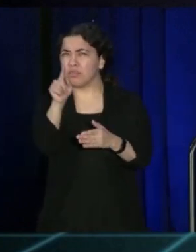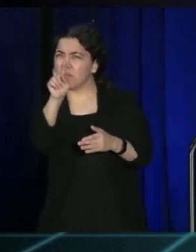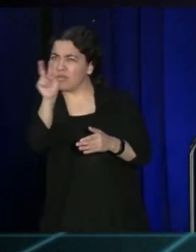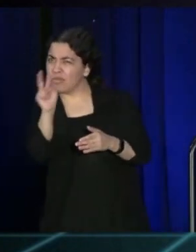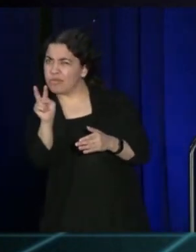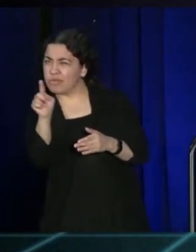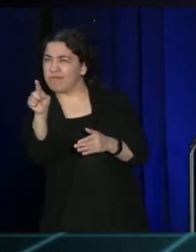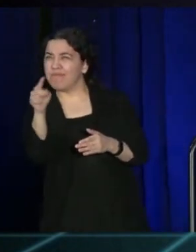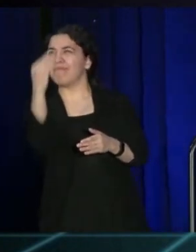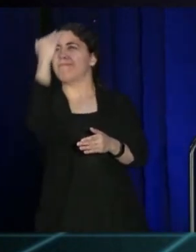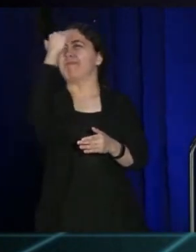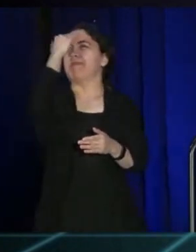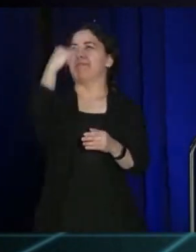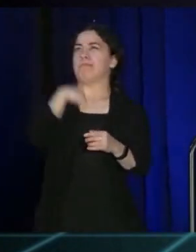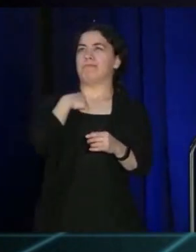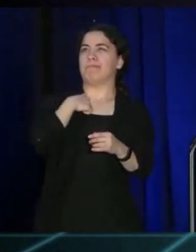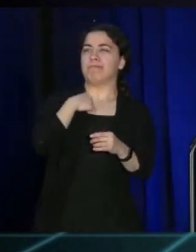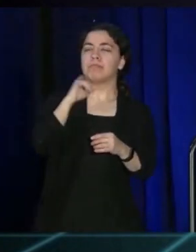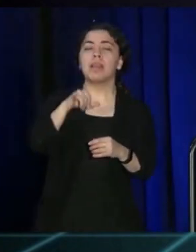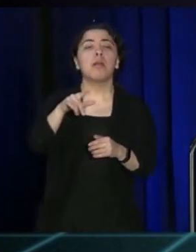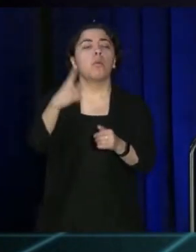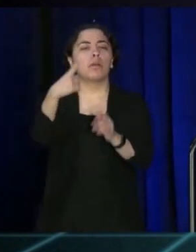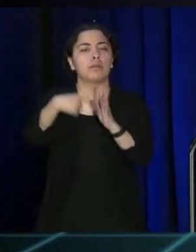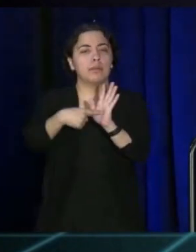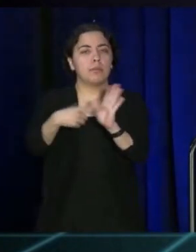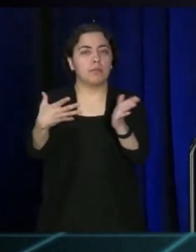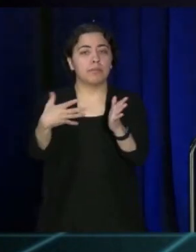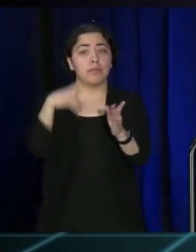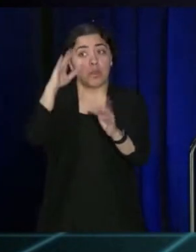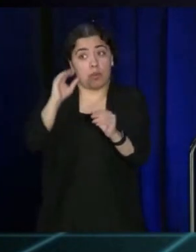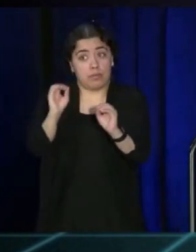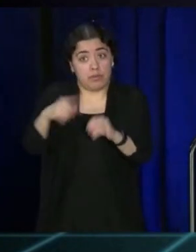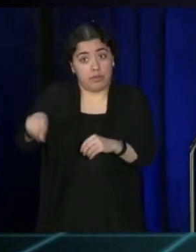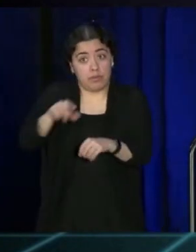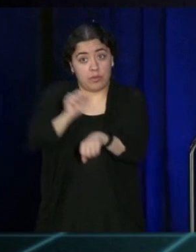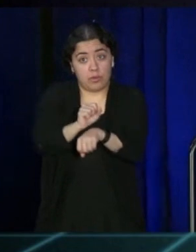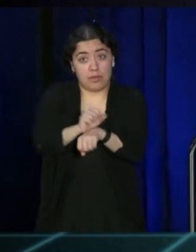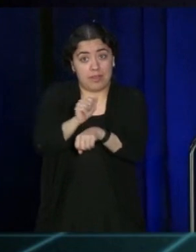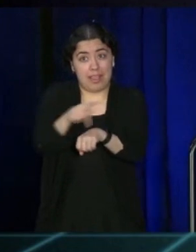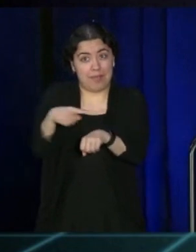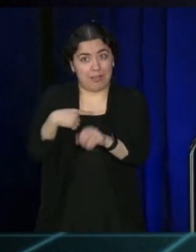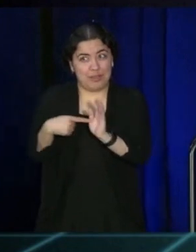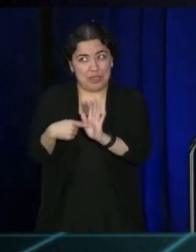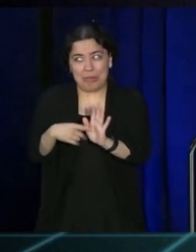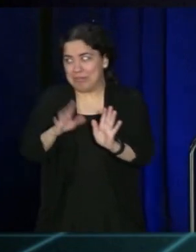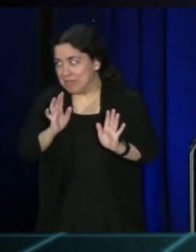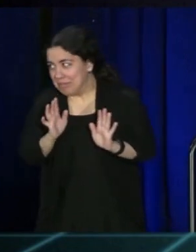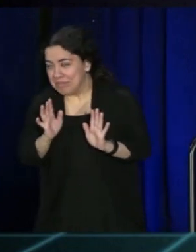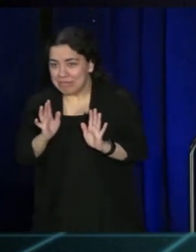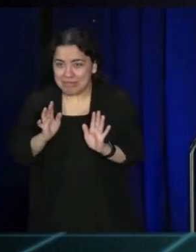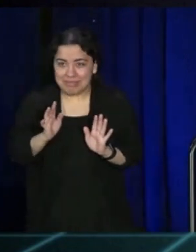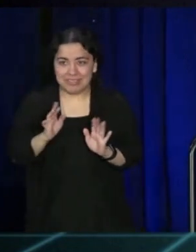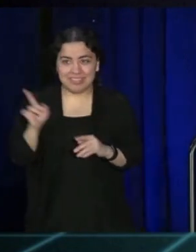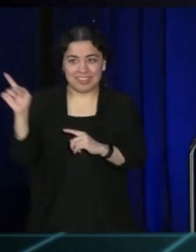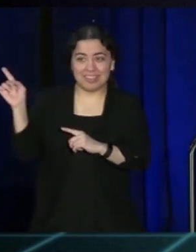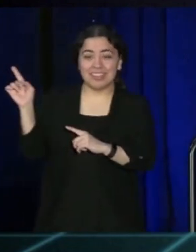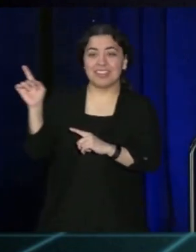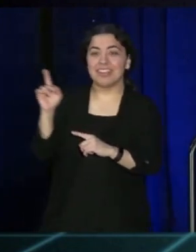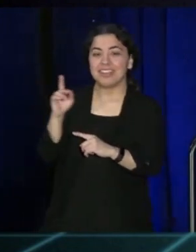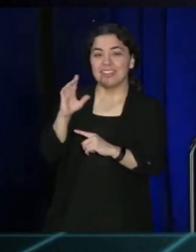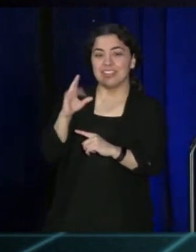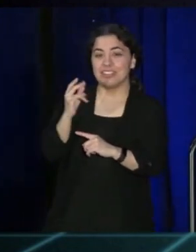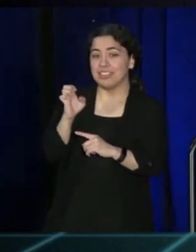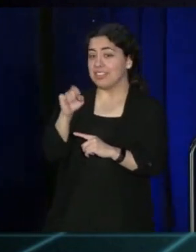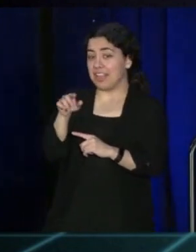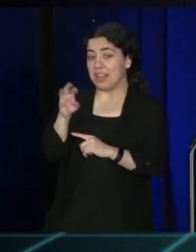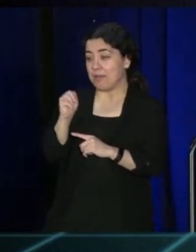lie is. So here's one example. I hope none of you work on the apps that I'm going to show, by the way. So this is chase.com.